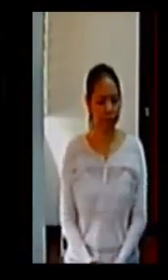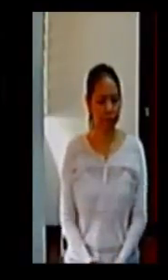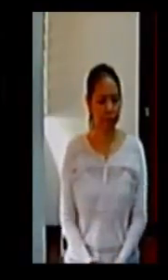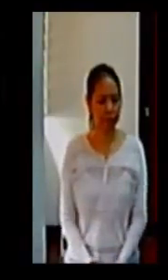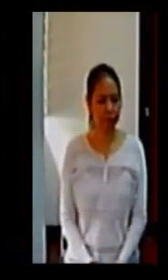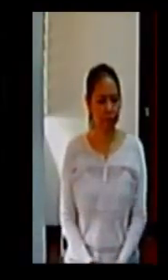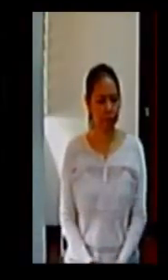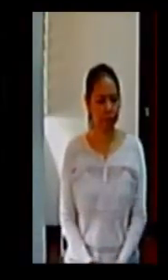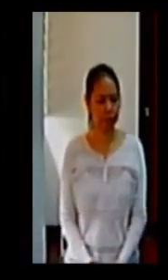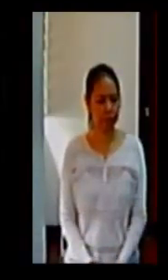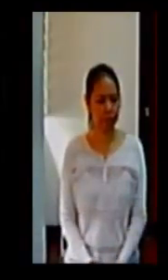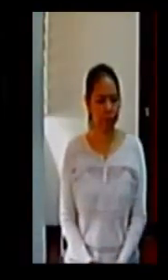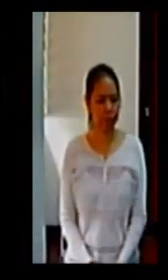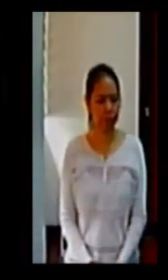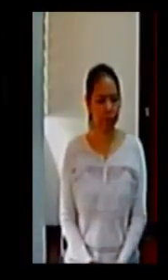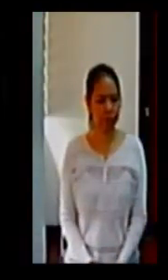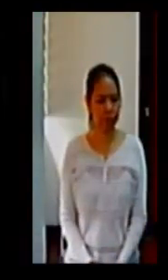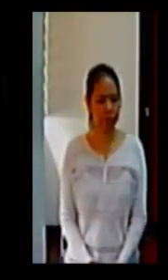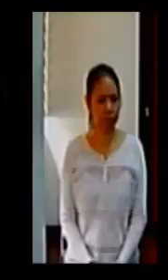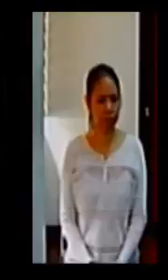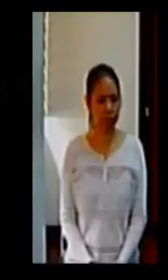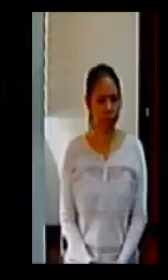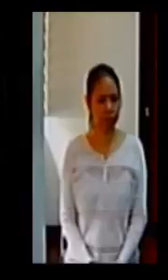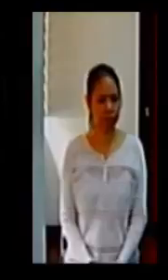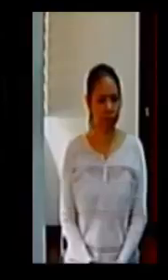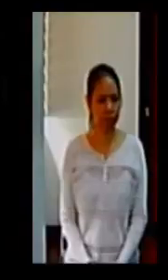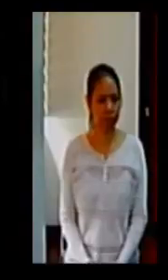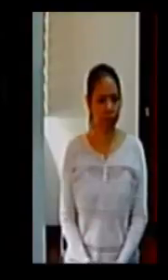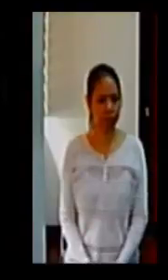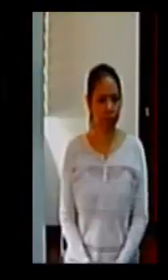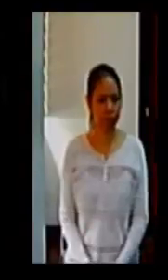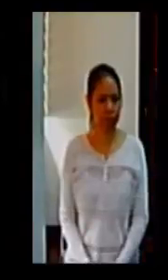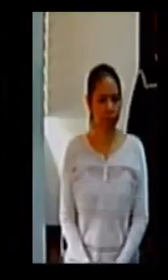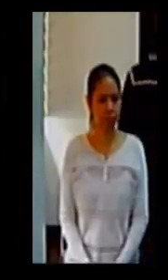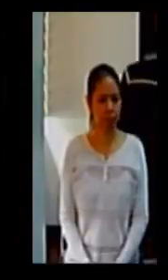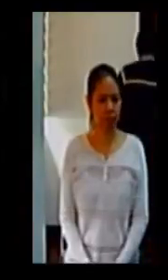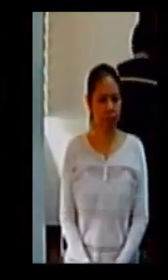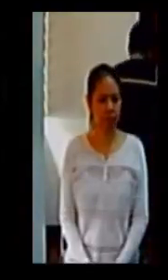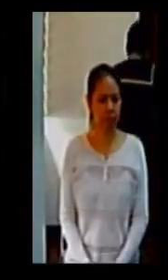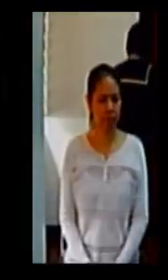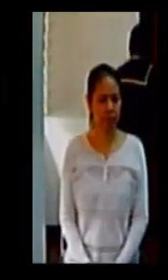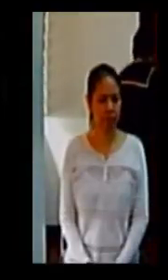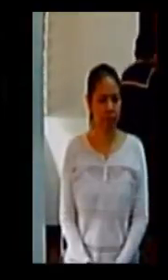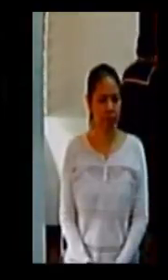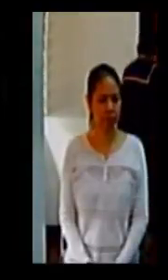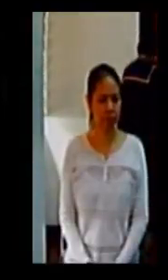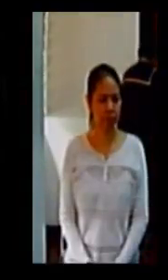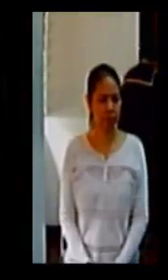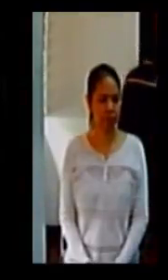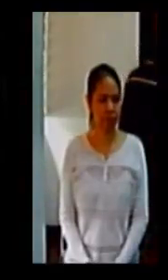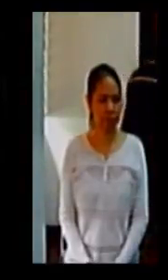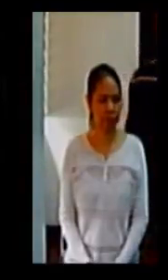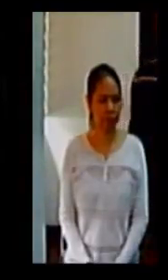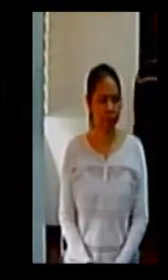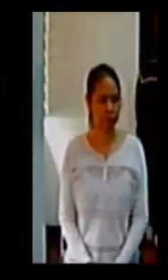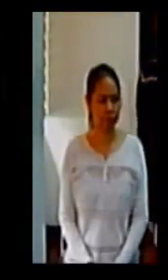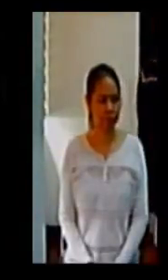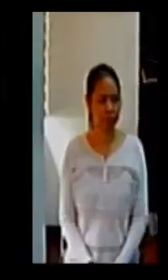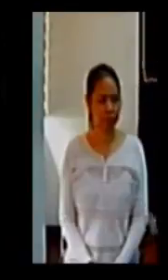cak kau bilang nan ana gua baru ampaki ne meraksakan trate